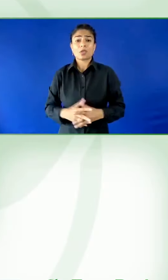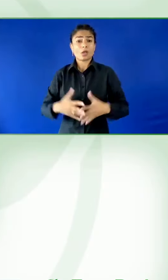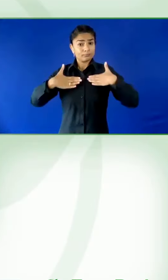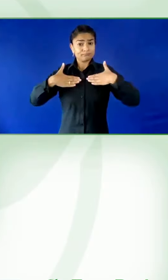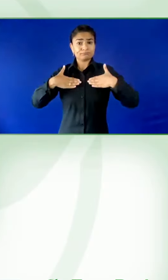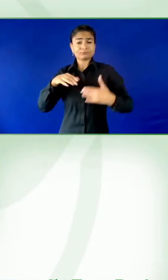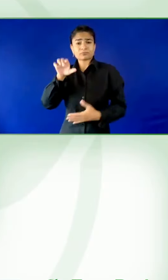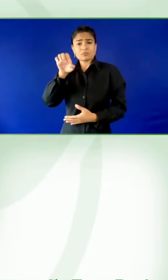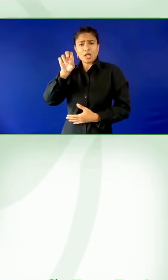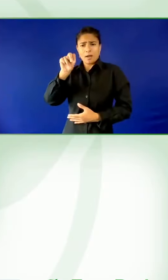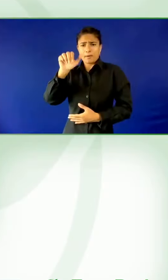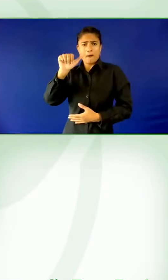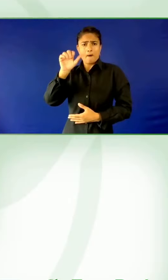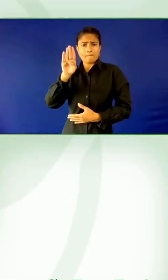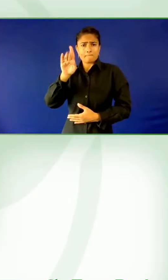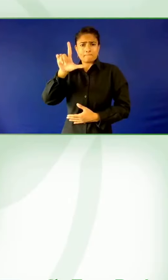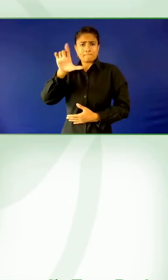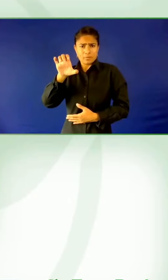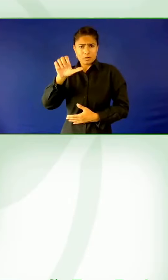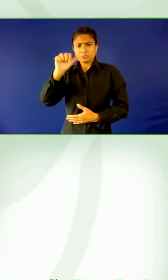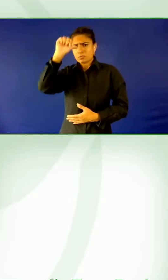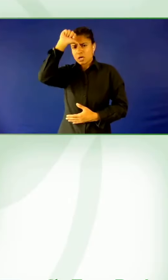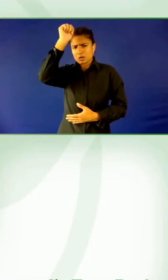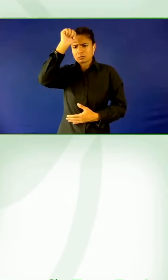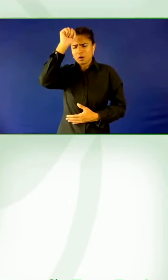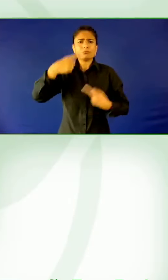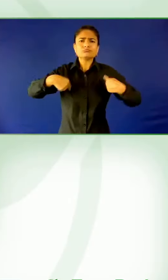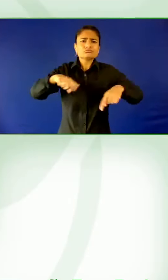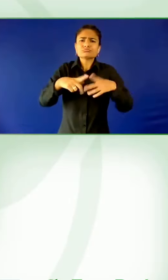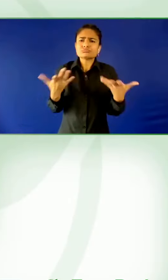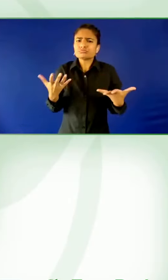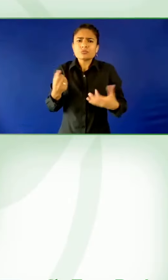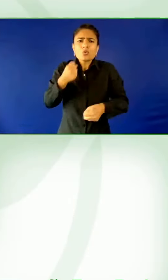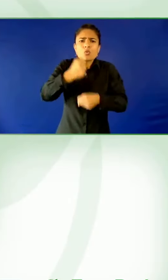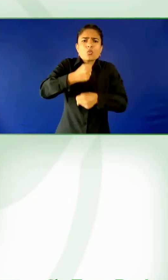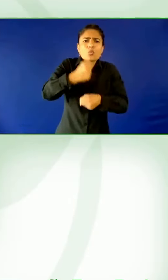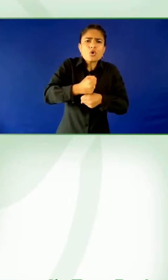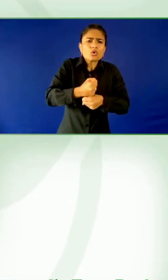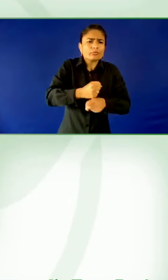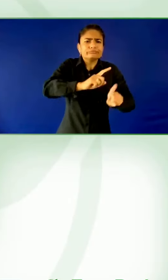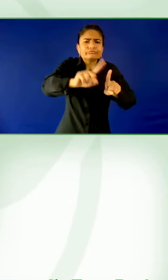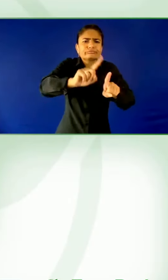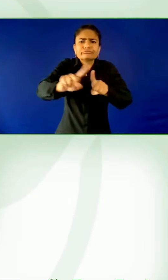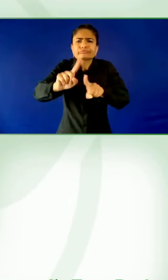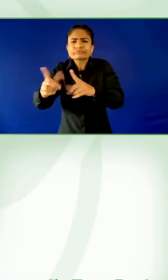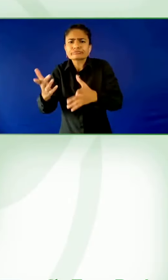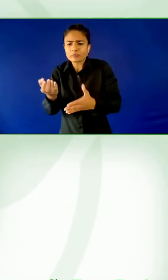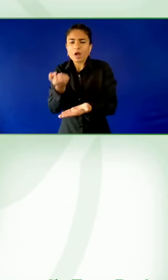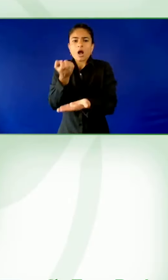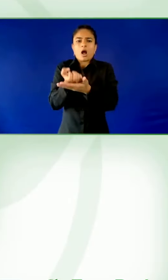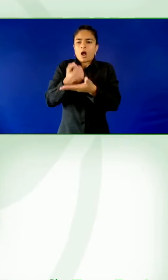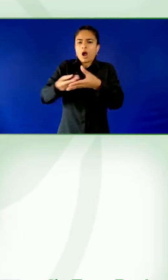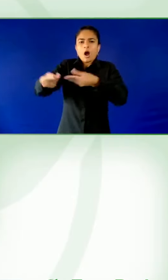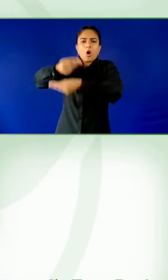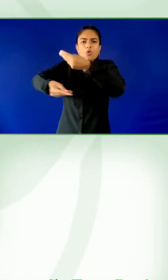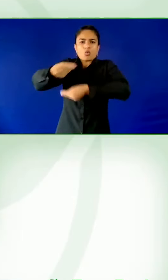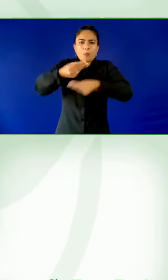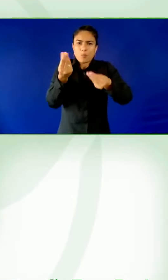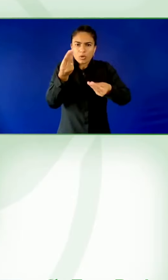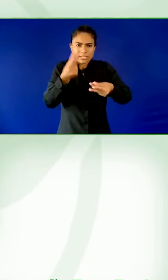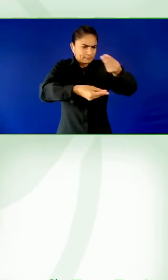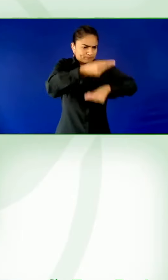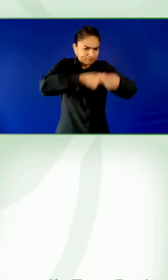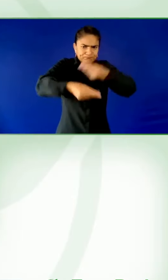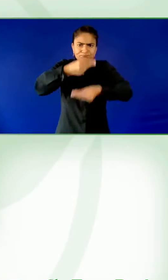placed more than 60,000 people directly in various places of corporates.